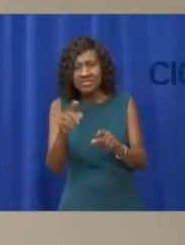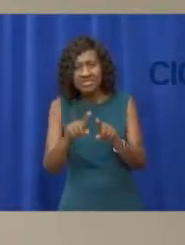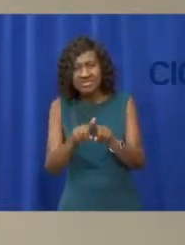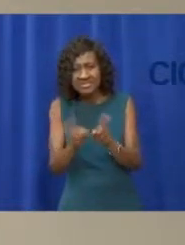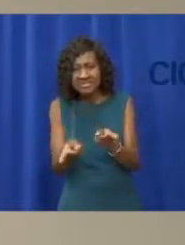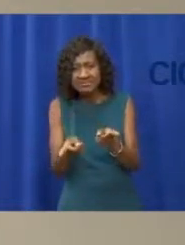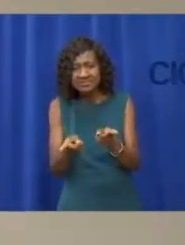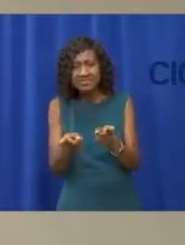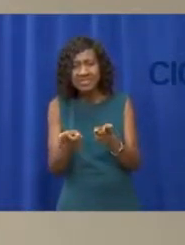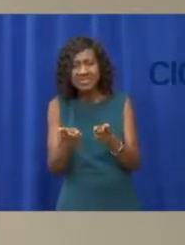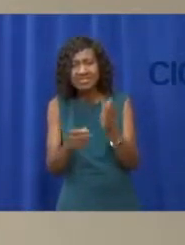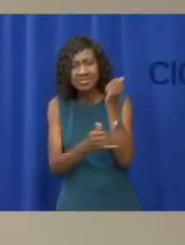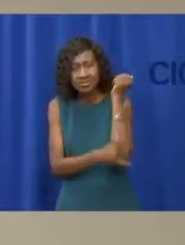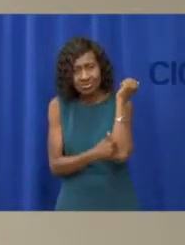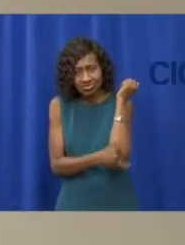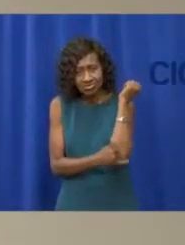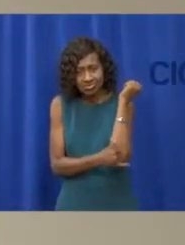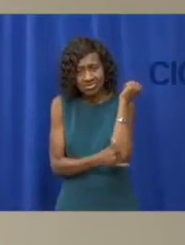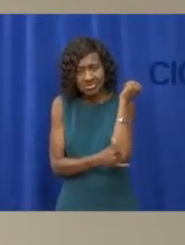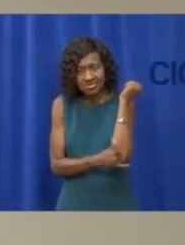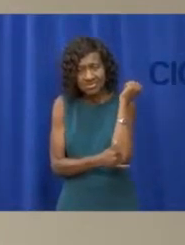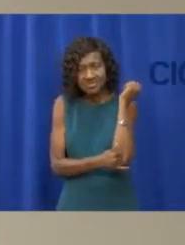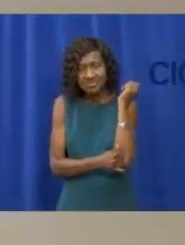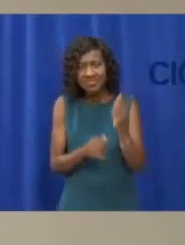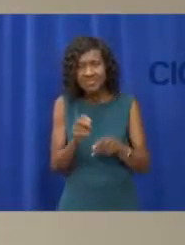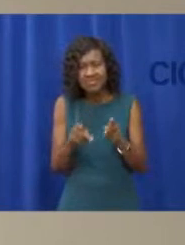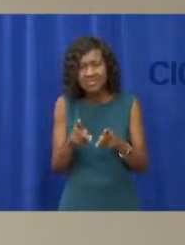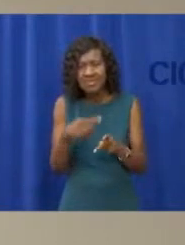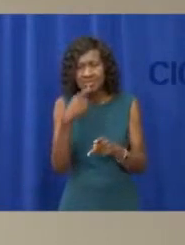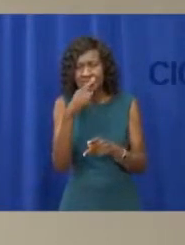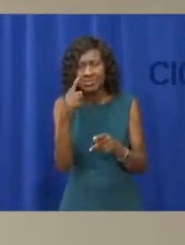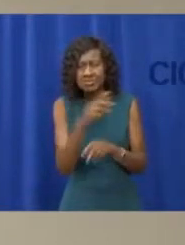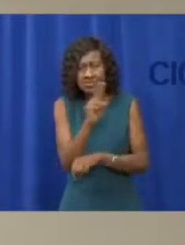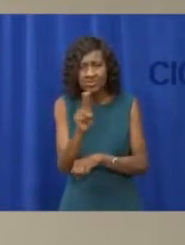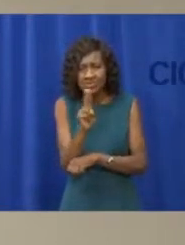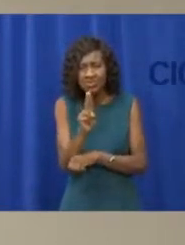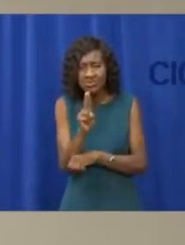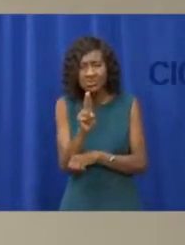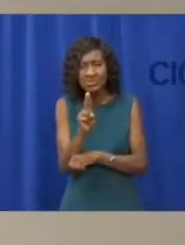you to e-government and the Ministry of Health for putting this tool together.